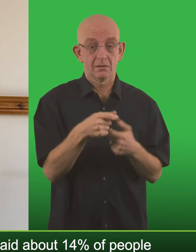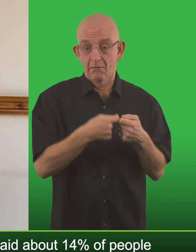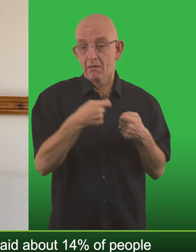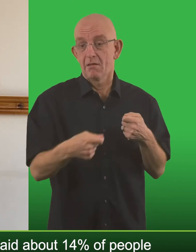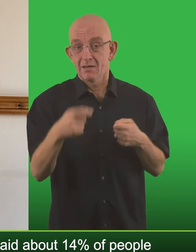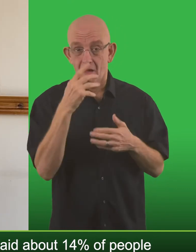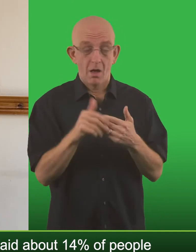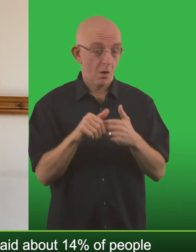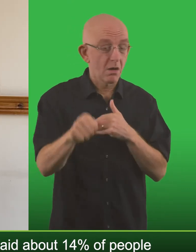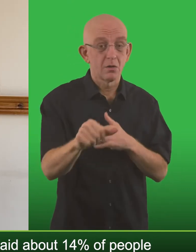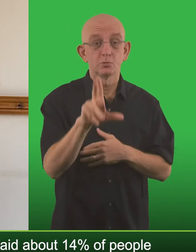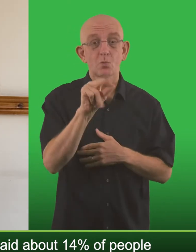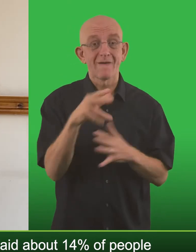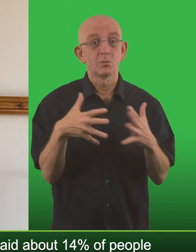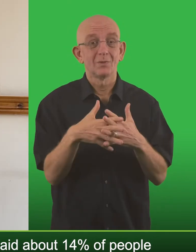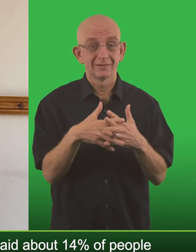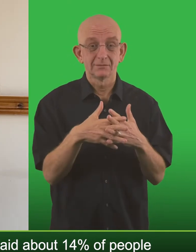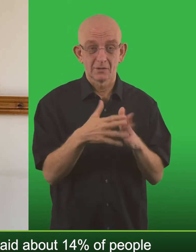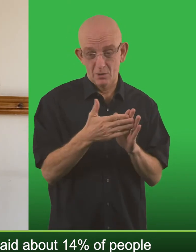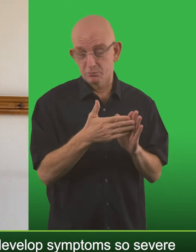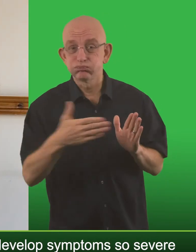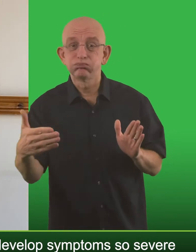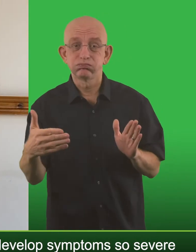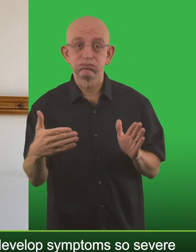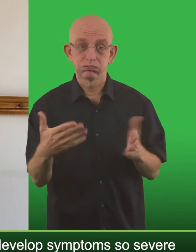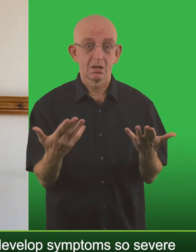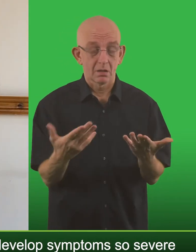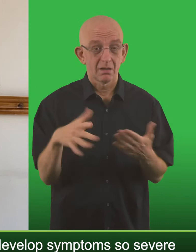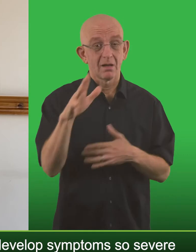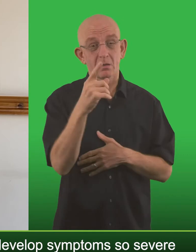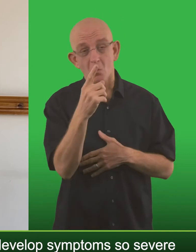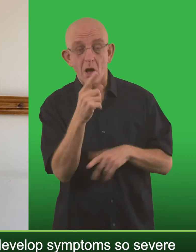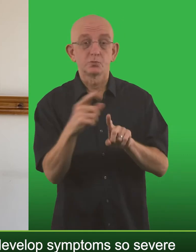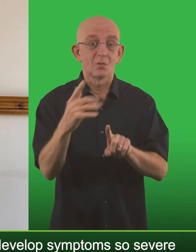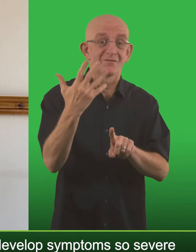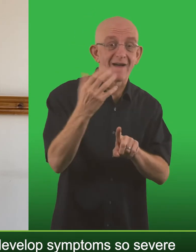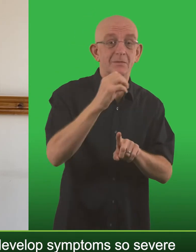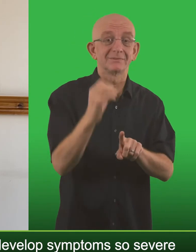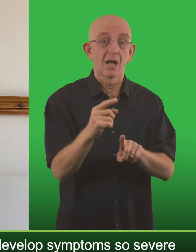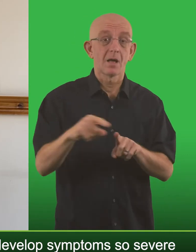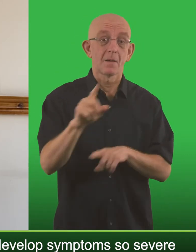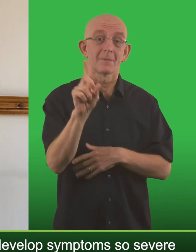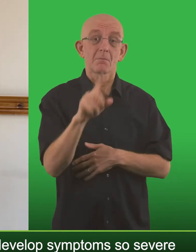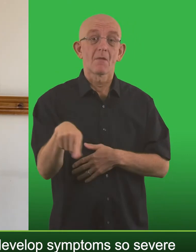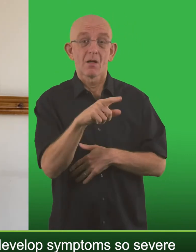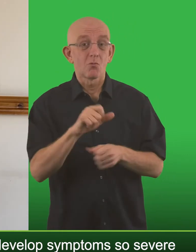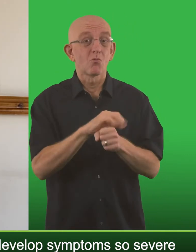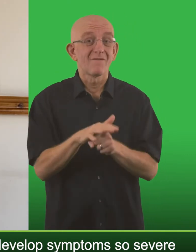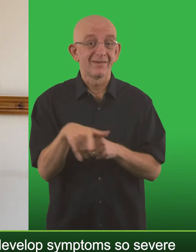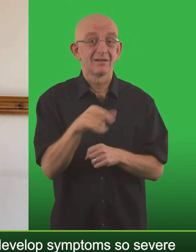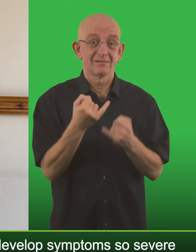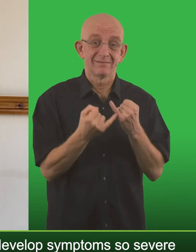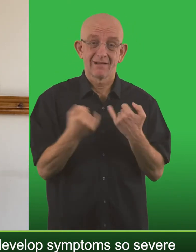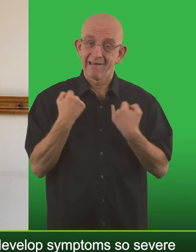COVID develop symptoms that go on for longer than 12 weeks, and about 1 to 5% of people who have COVID develop symptoms so severe